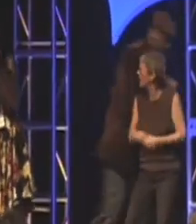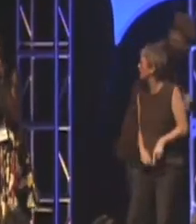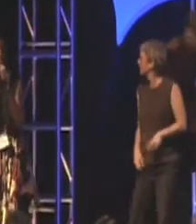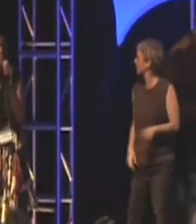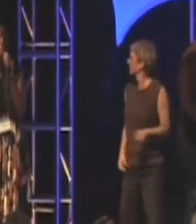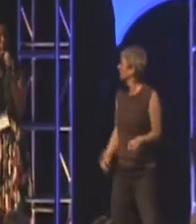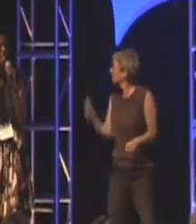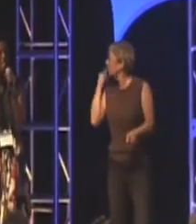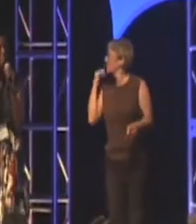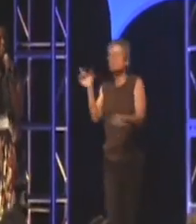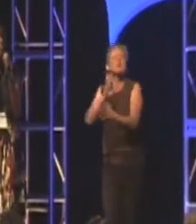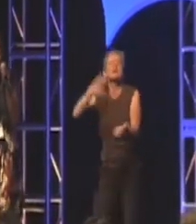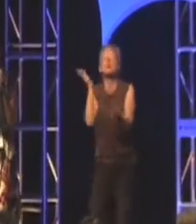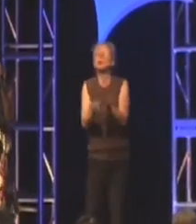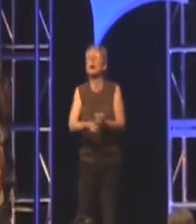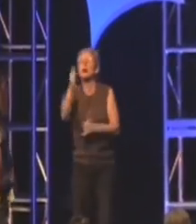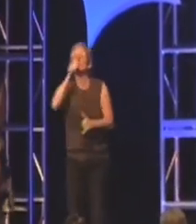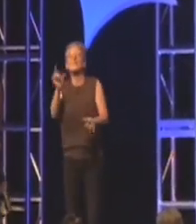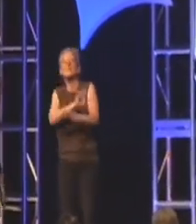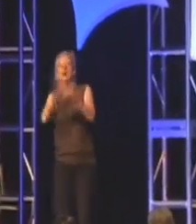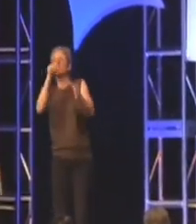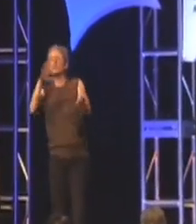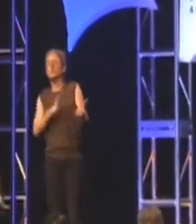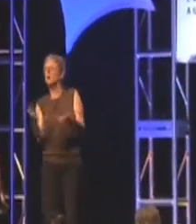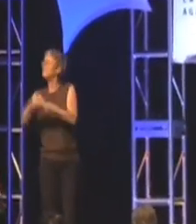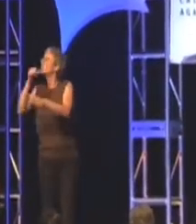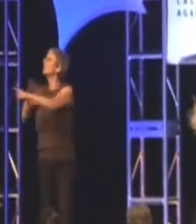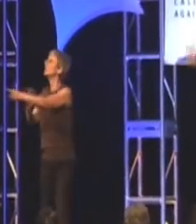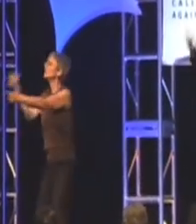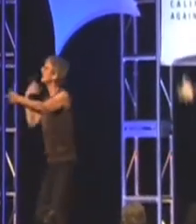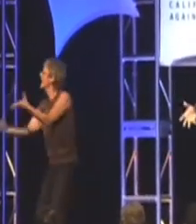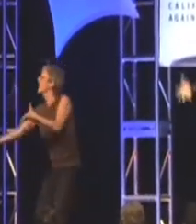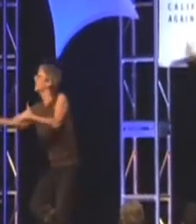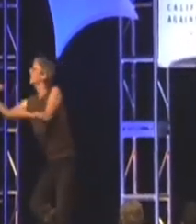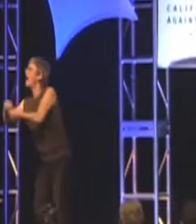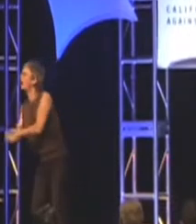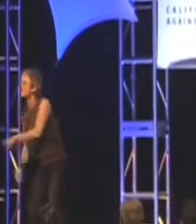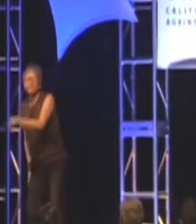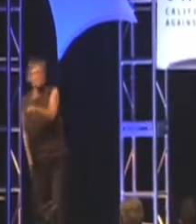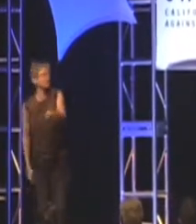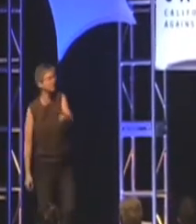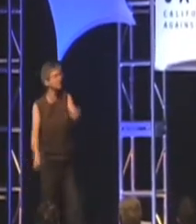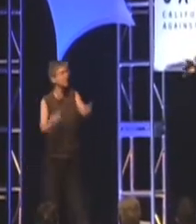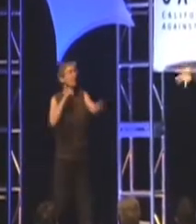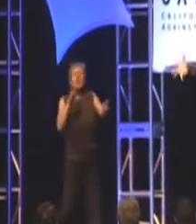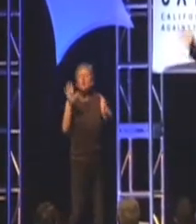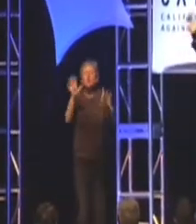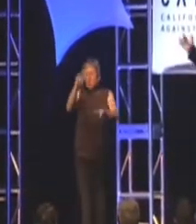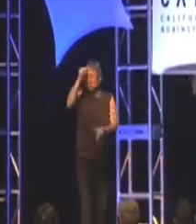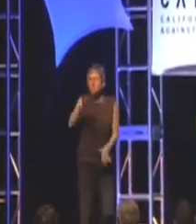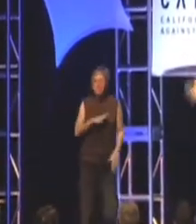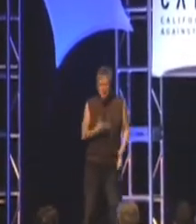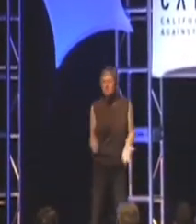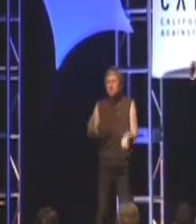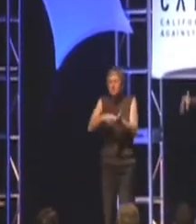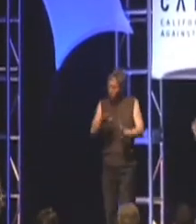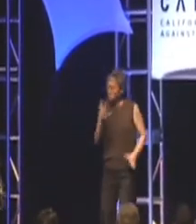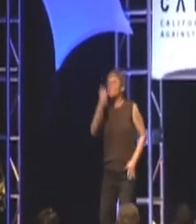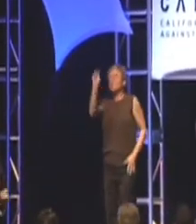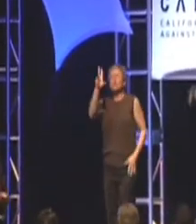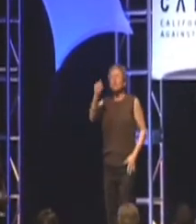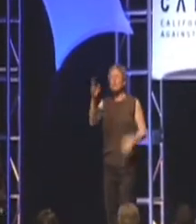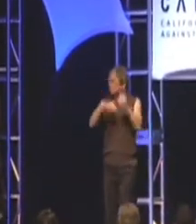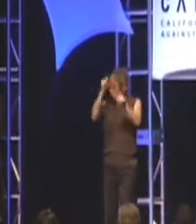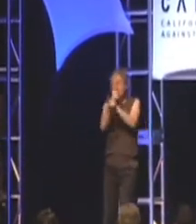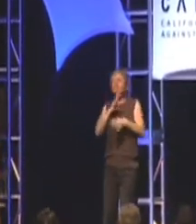Eliminating violence To women and families Ladies Ladies make it loud Let's get involved This a call to men To stand up Speed out All